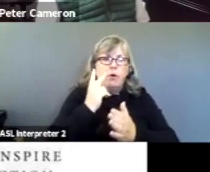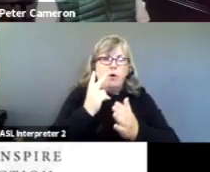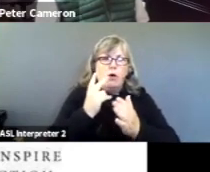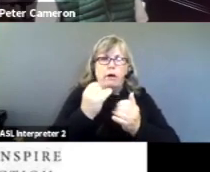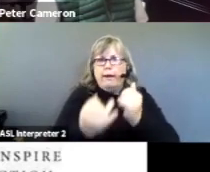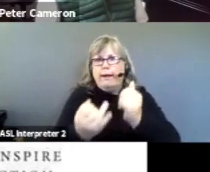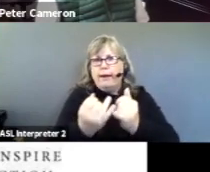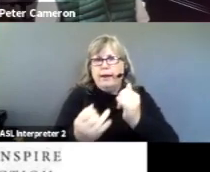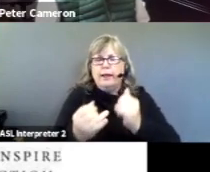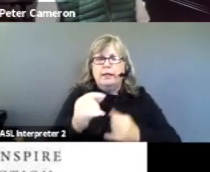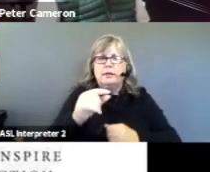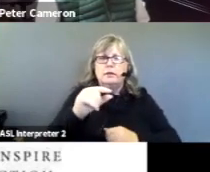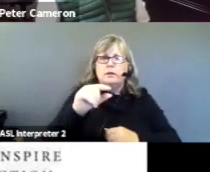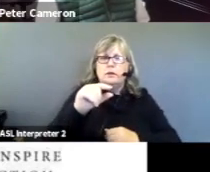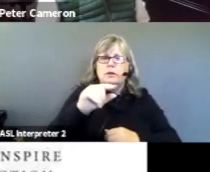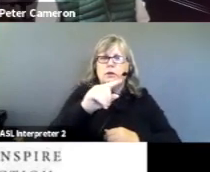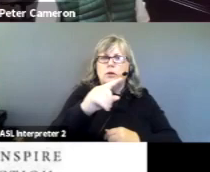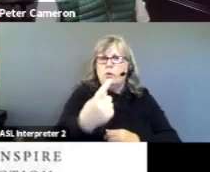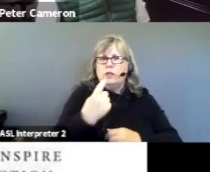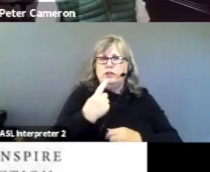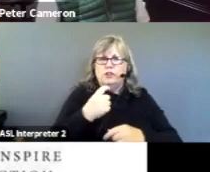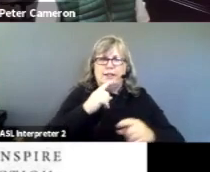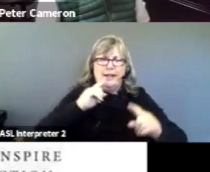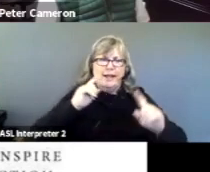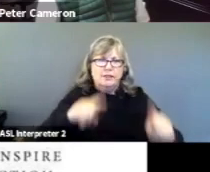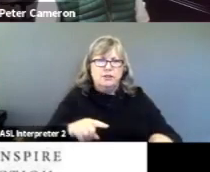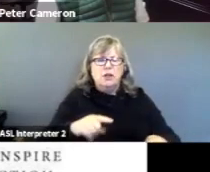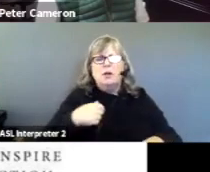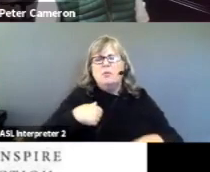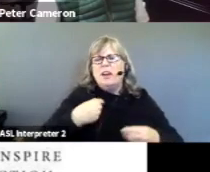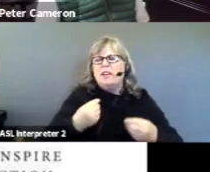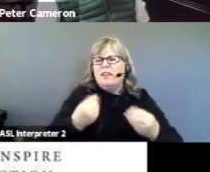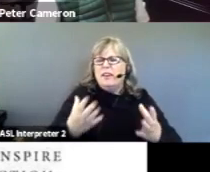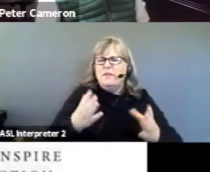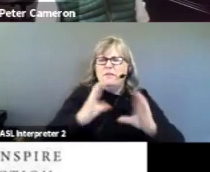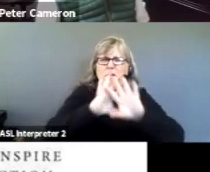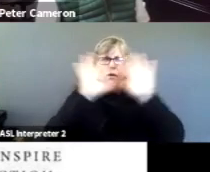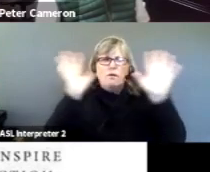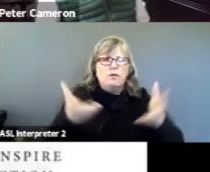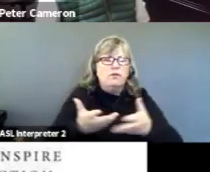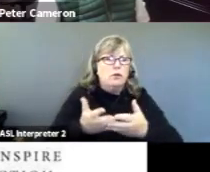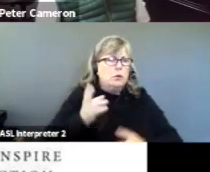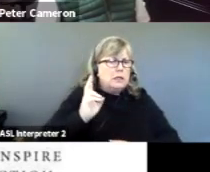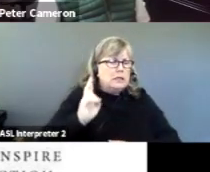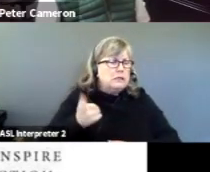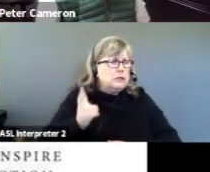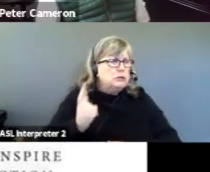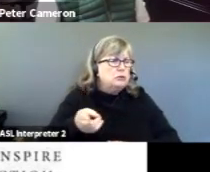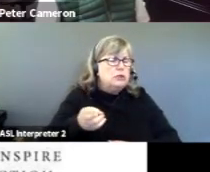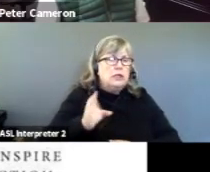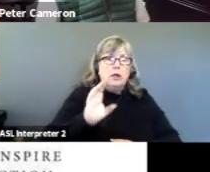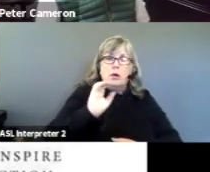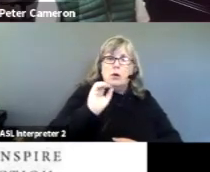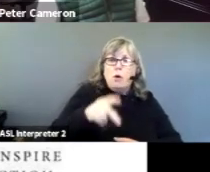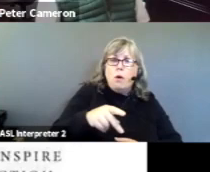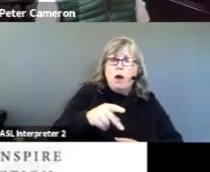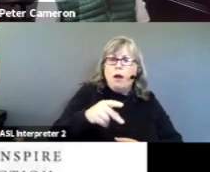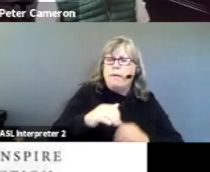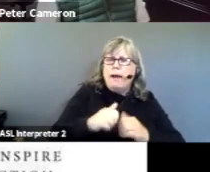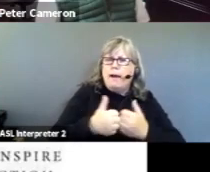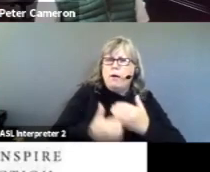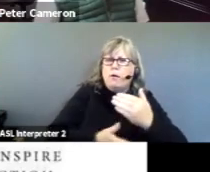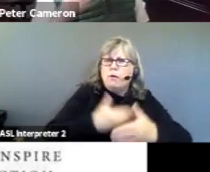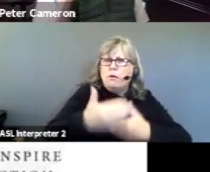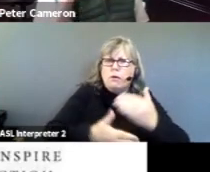a historical overview and description of how co-ops work, lots of examples,